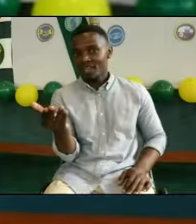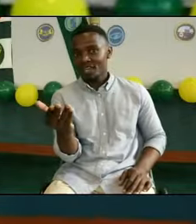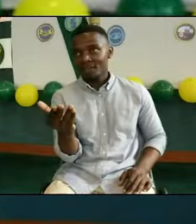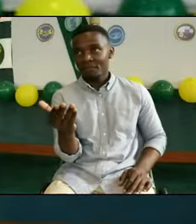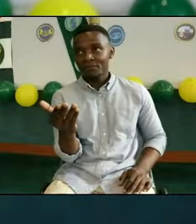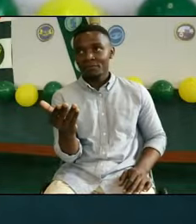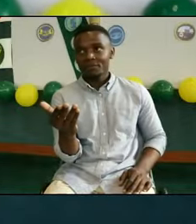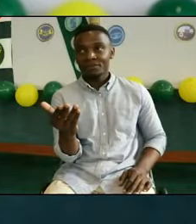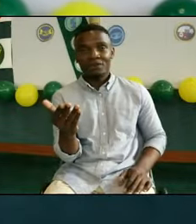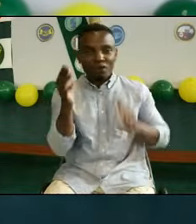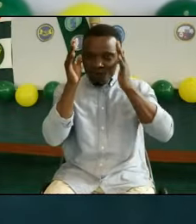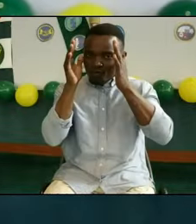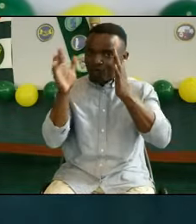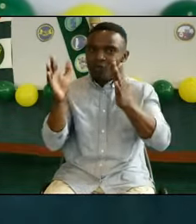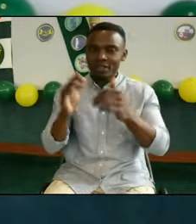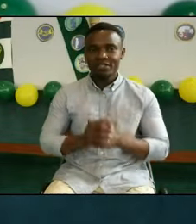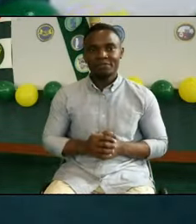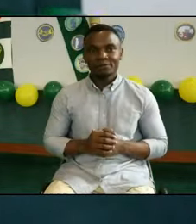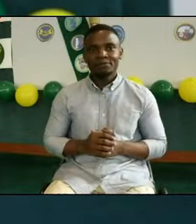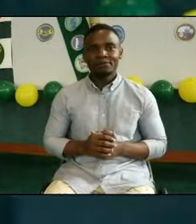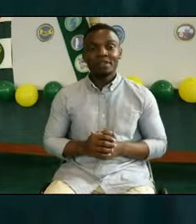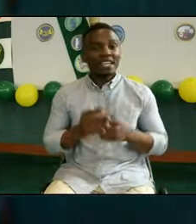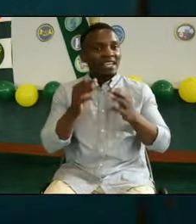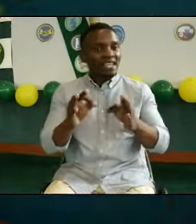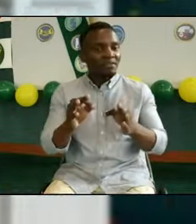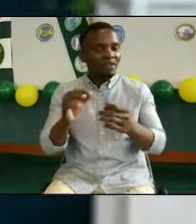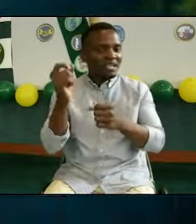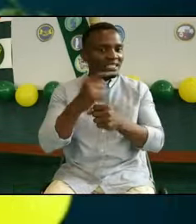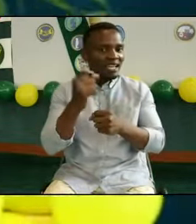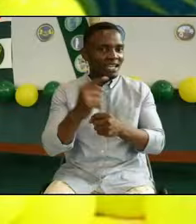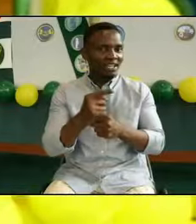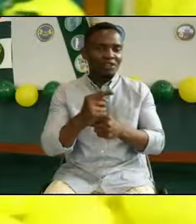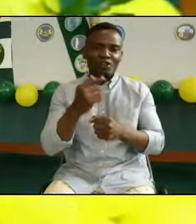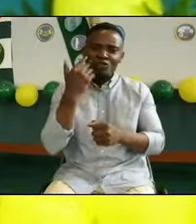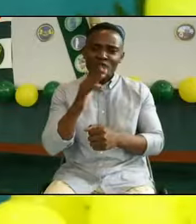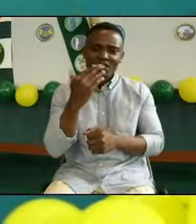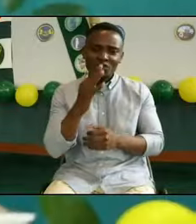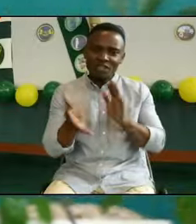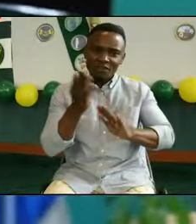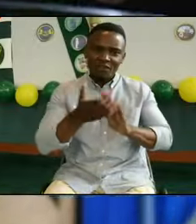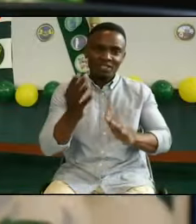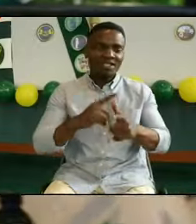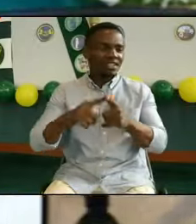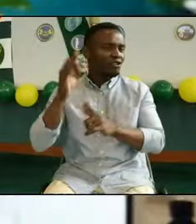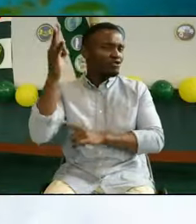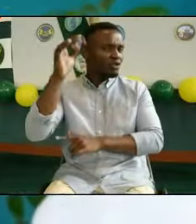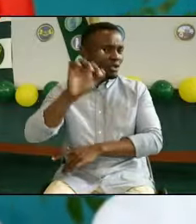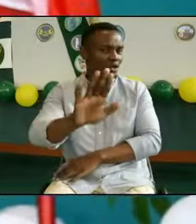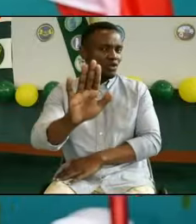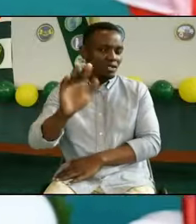because of you. Pay attention to this. If you spend your salary like a hunter, you don't have a future.